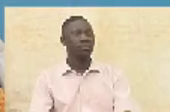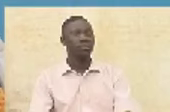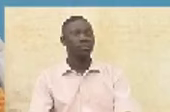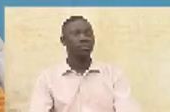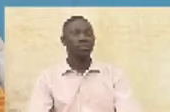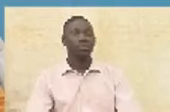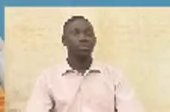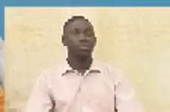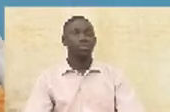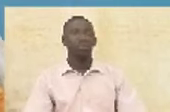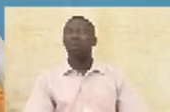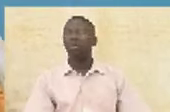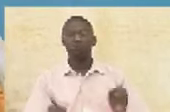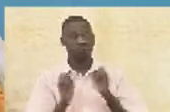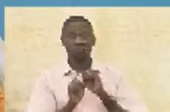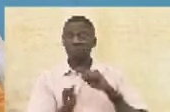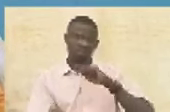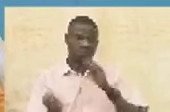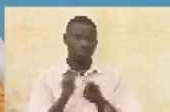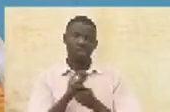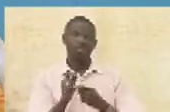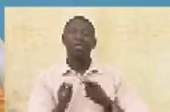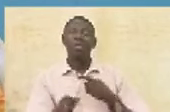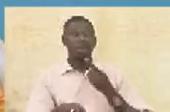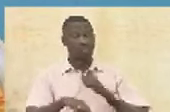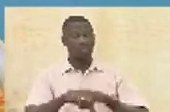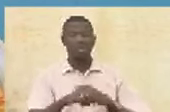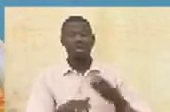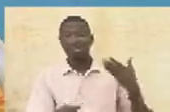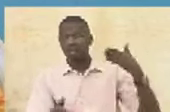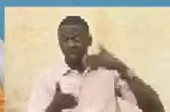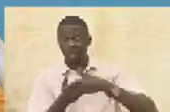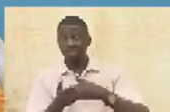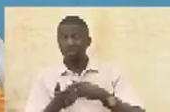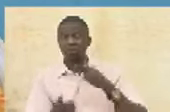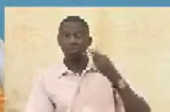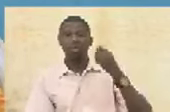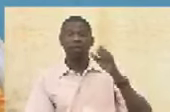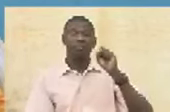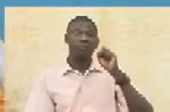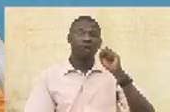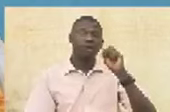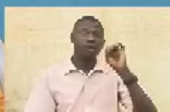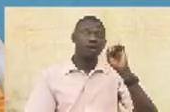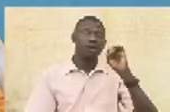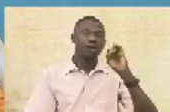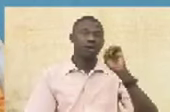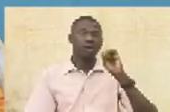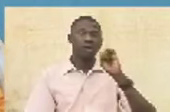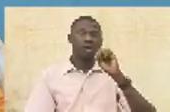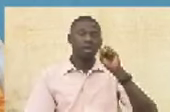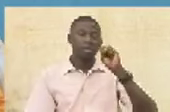Well, nothing changed. The moment they stepped into the village, we were all in fear.